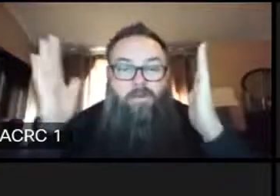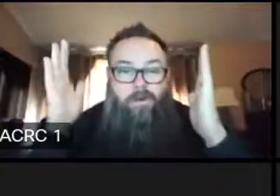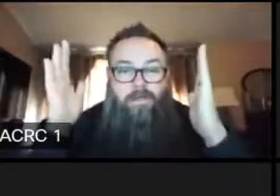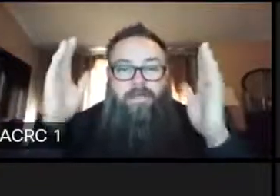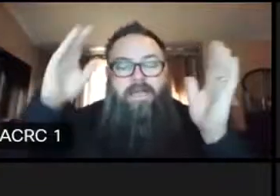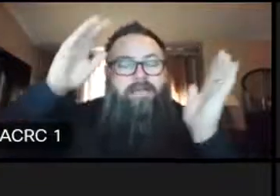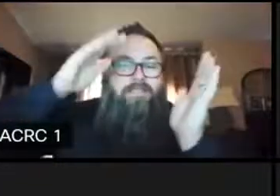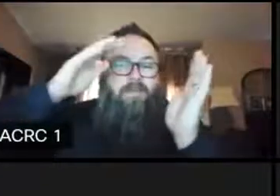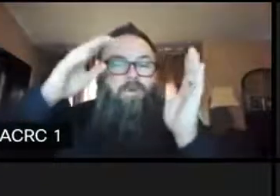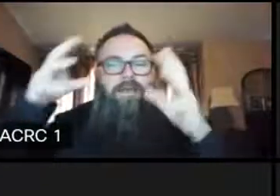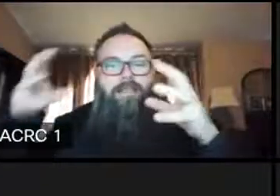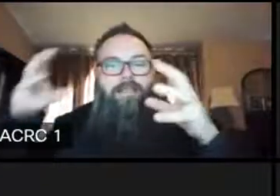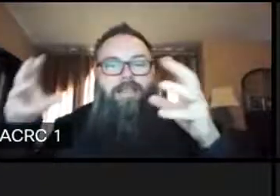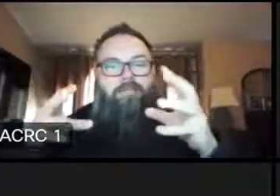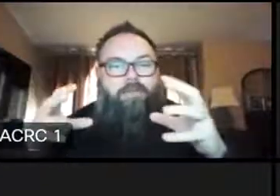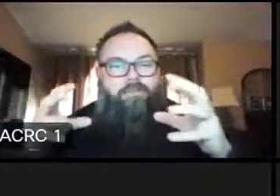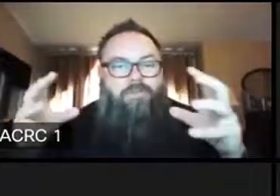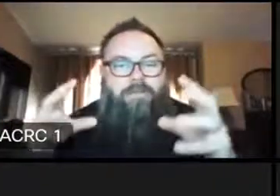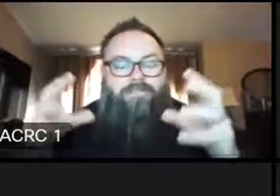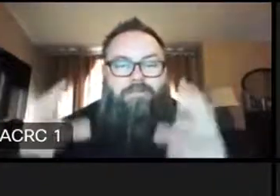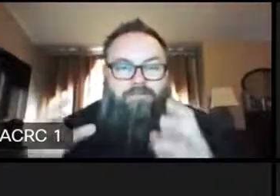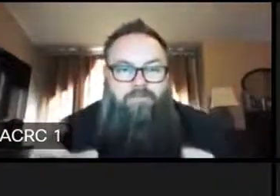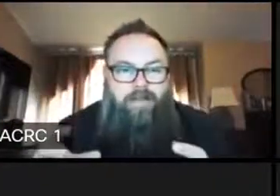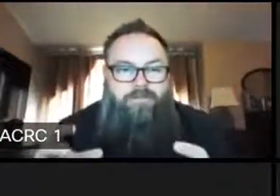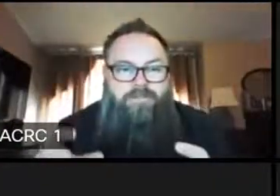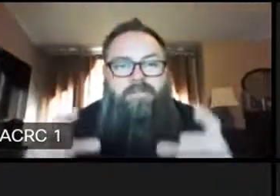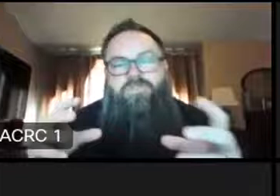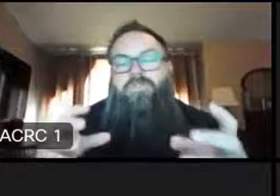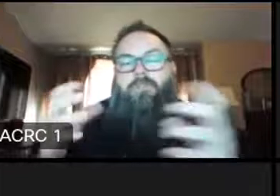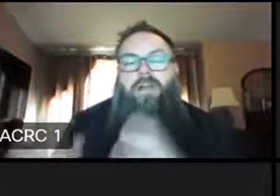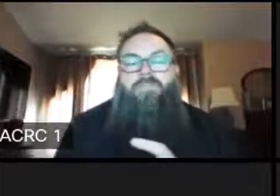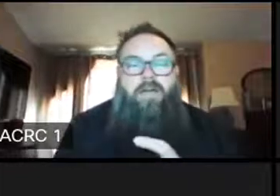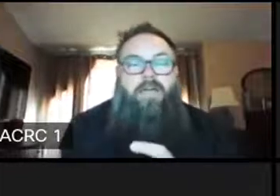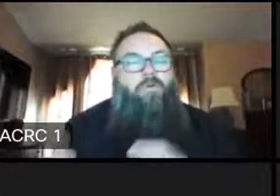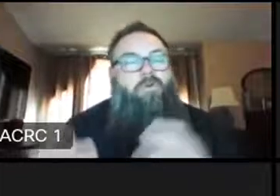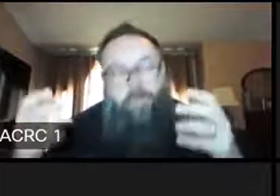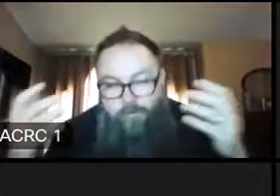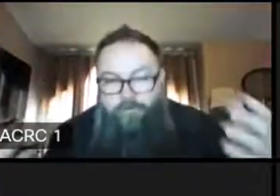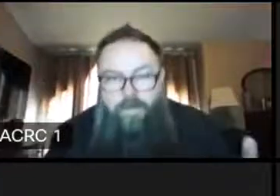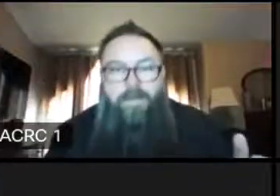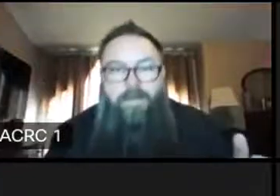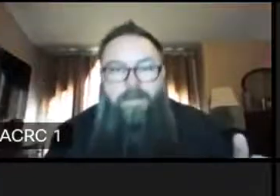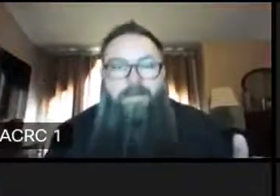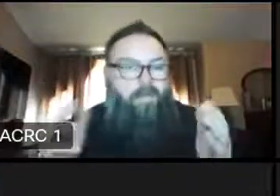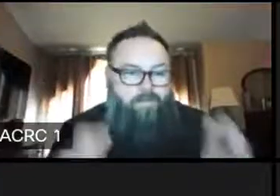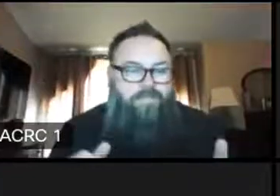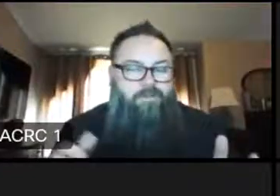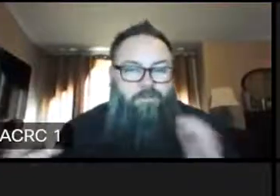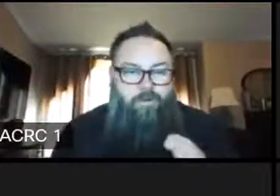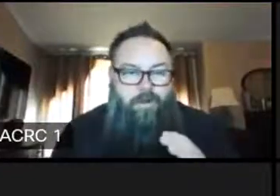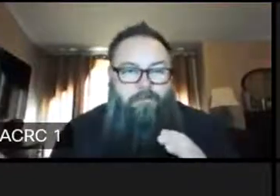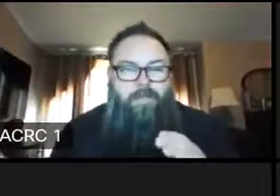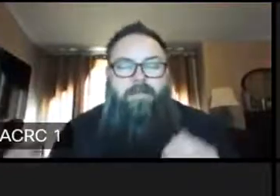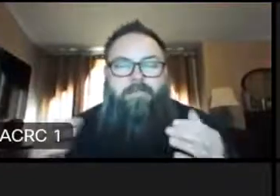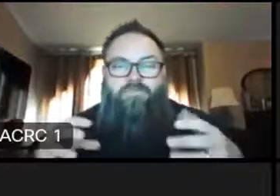their work as they work collaboratively with you as service providers to either modify or hopefully not end up closing